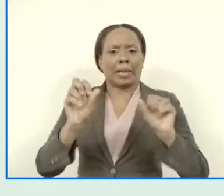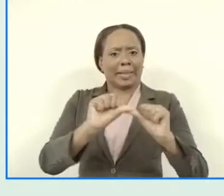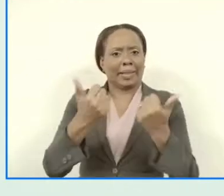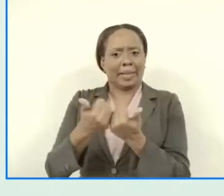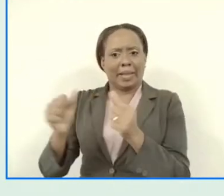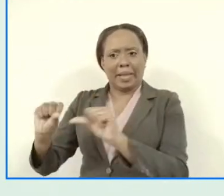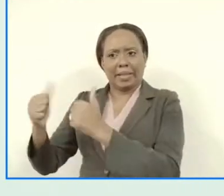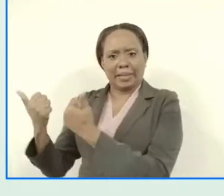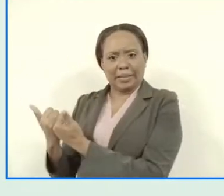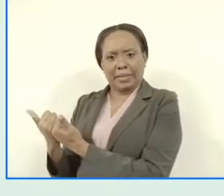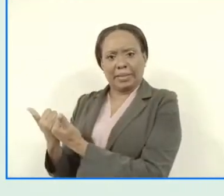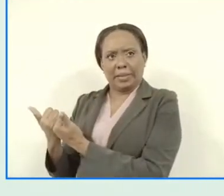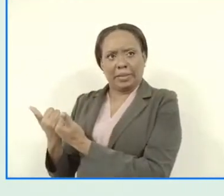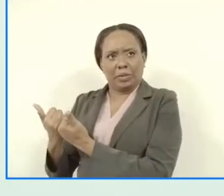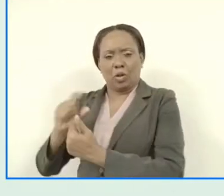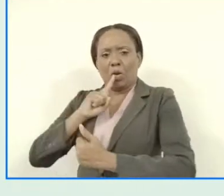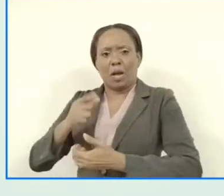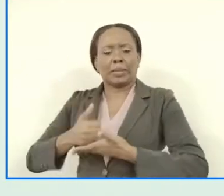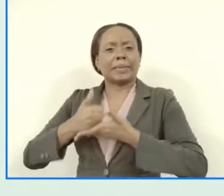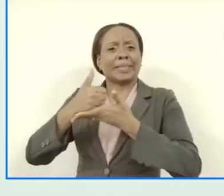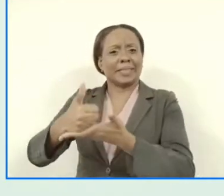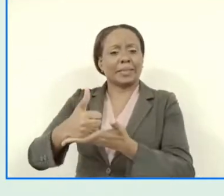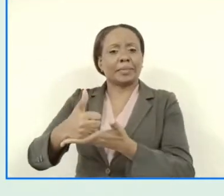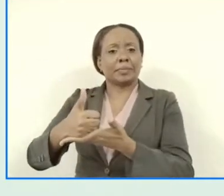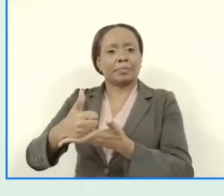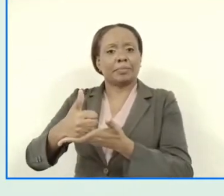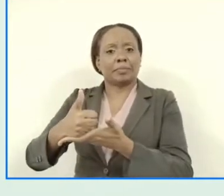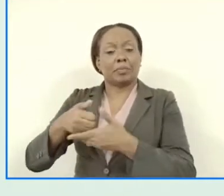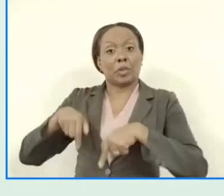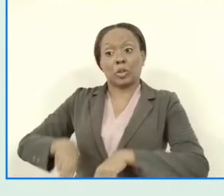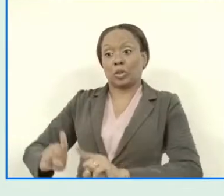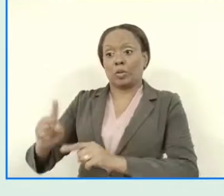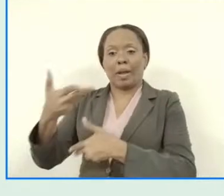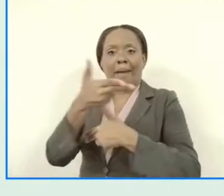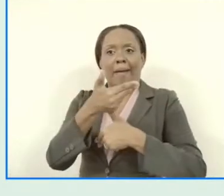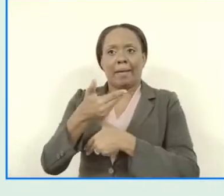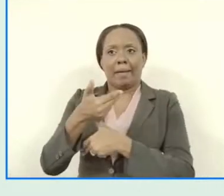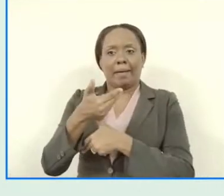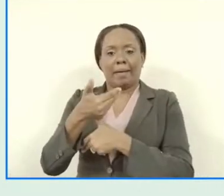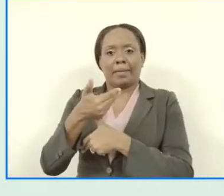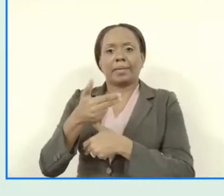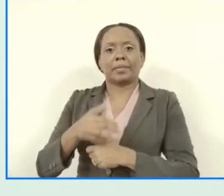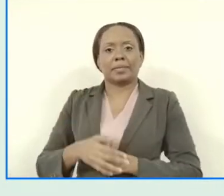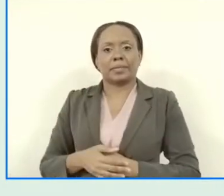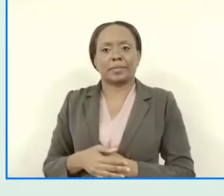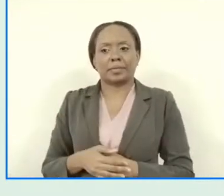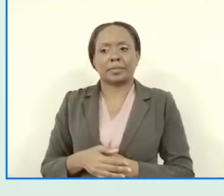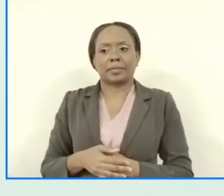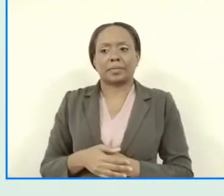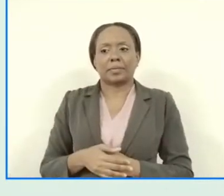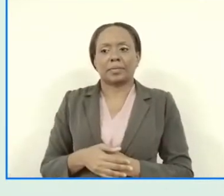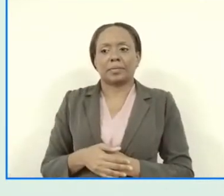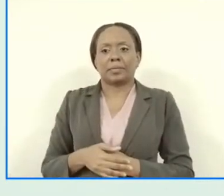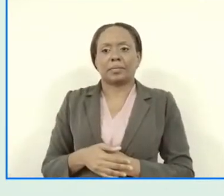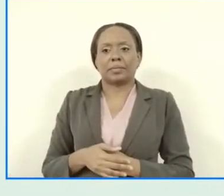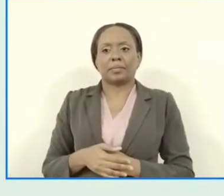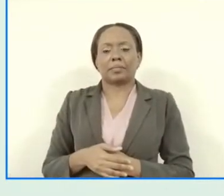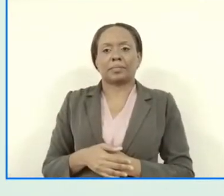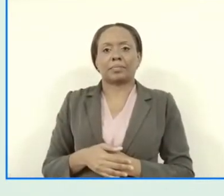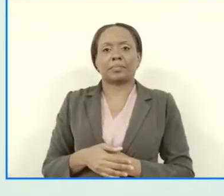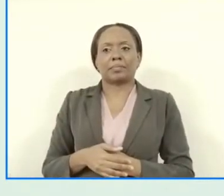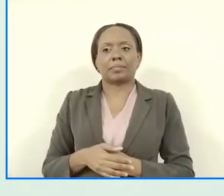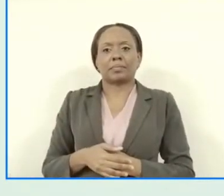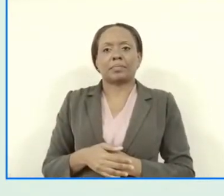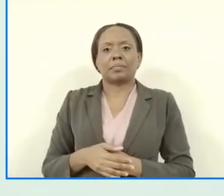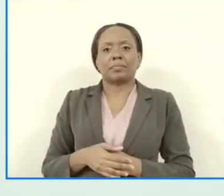being immediately after the passage of the storm. The recovery to date has been nothing short